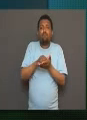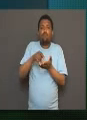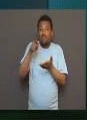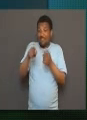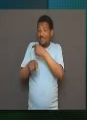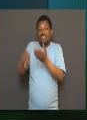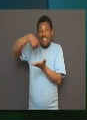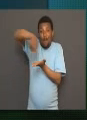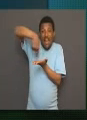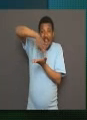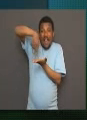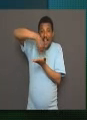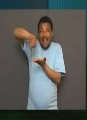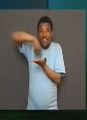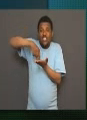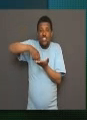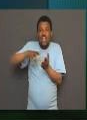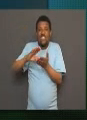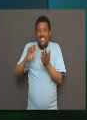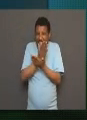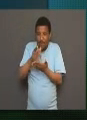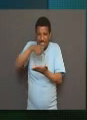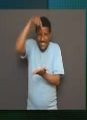case, share the same center.